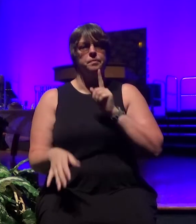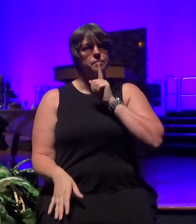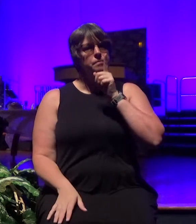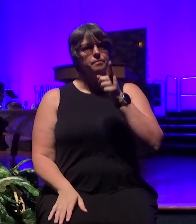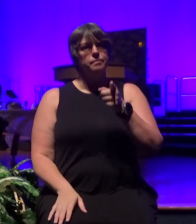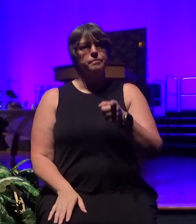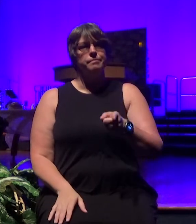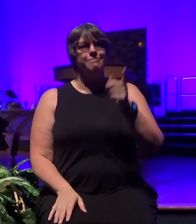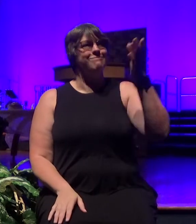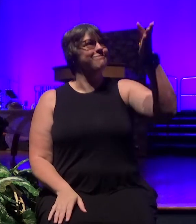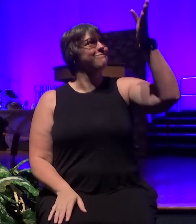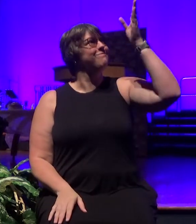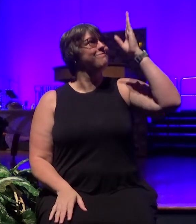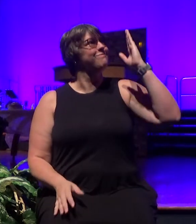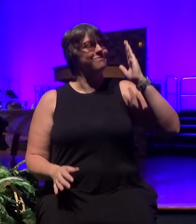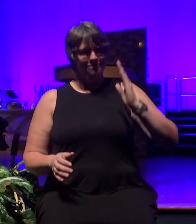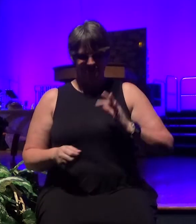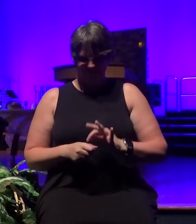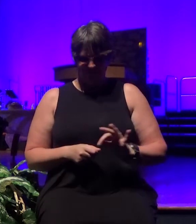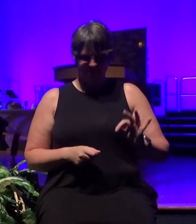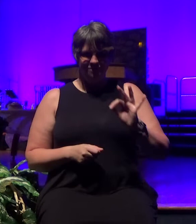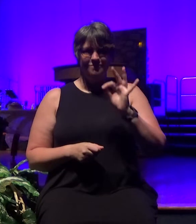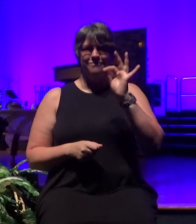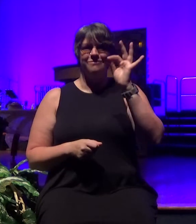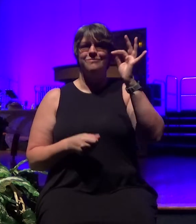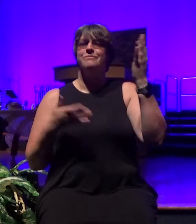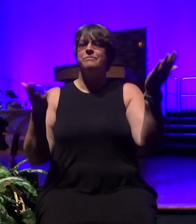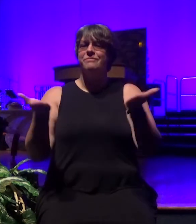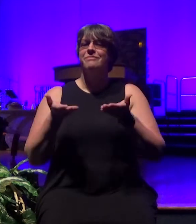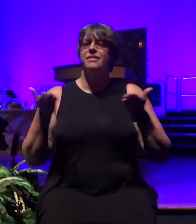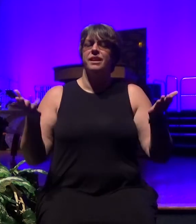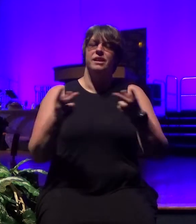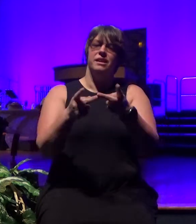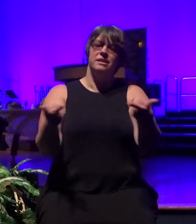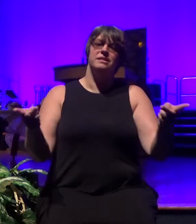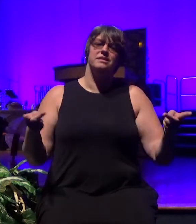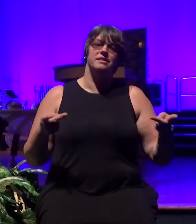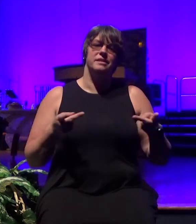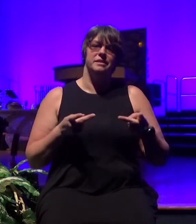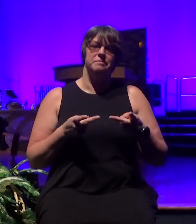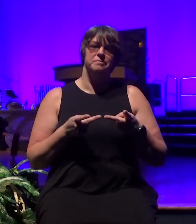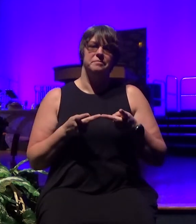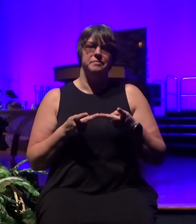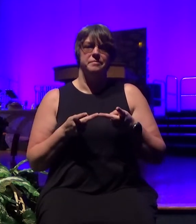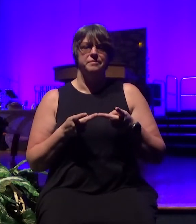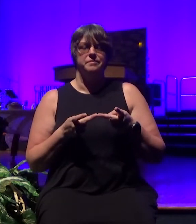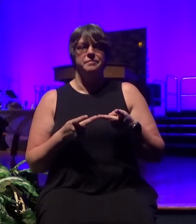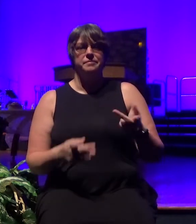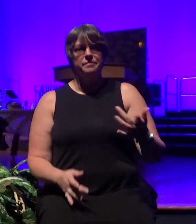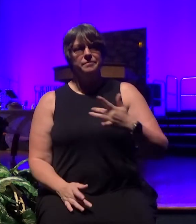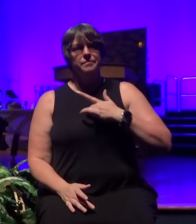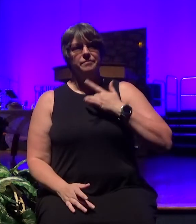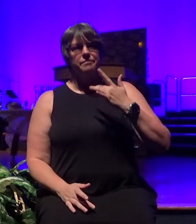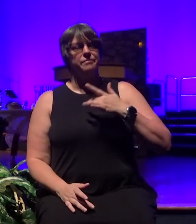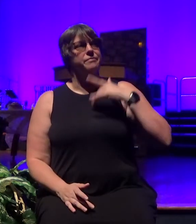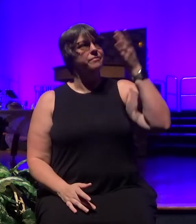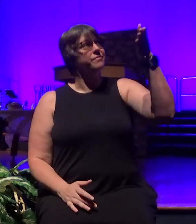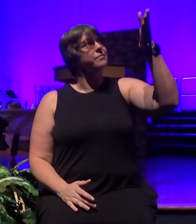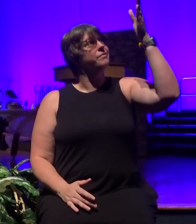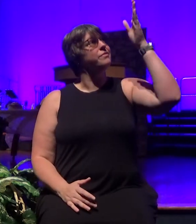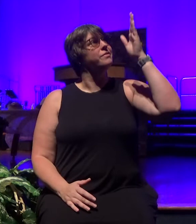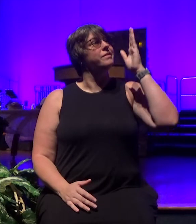Surely the presence of God is in this place. I can feel